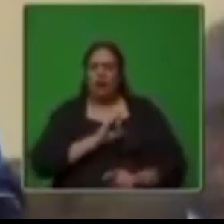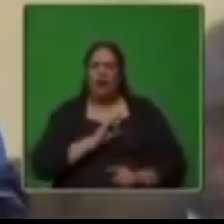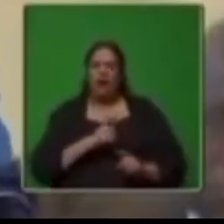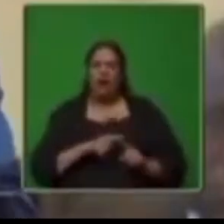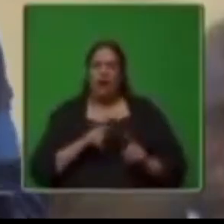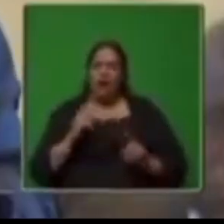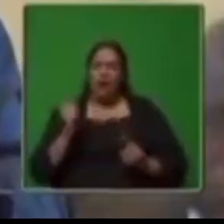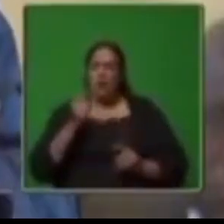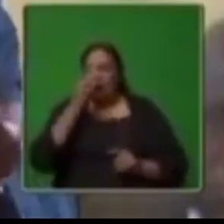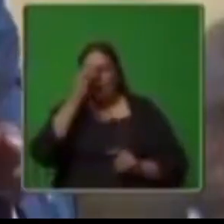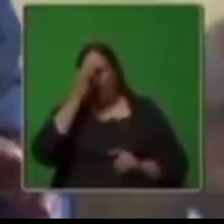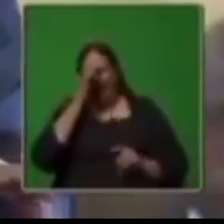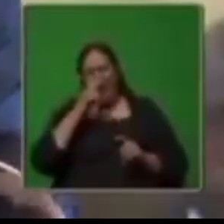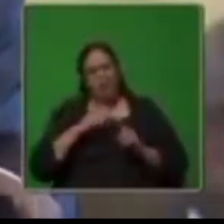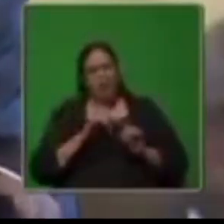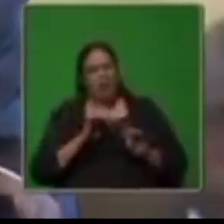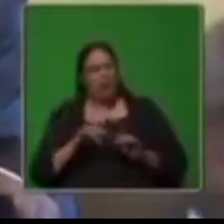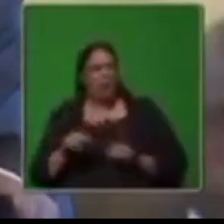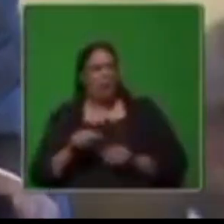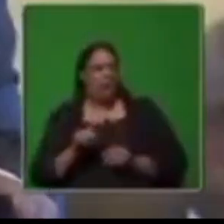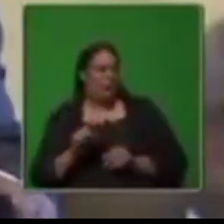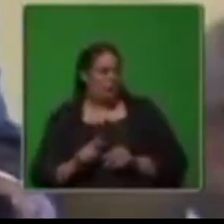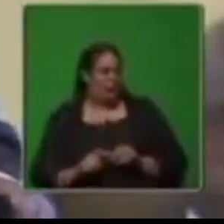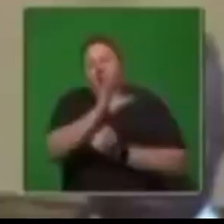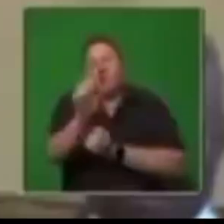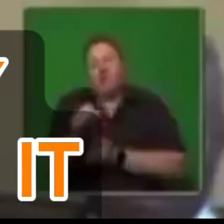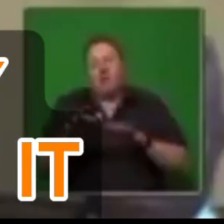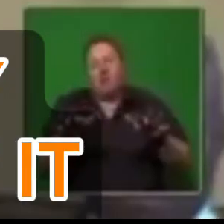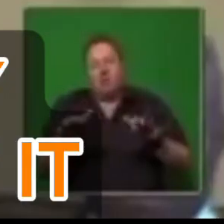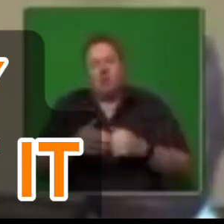of all states and peoples.